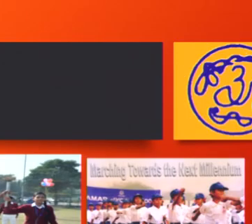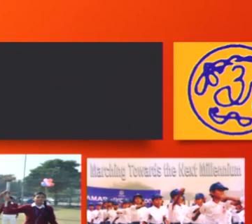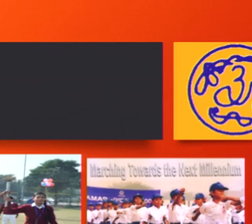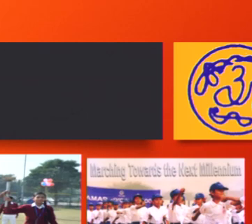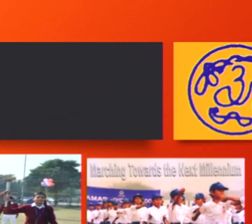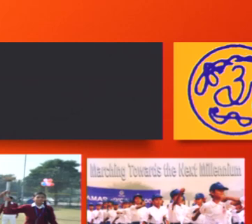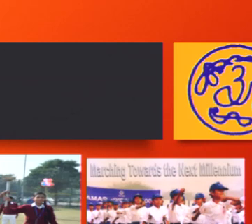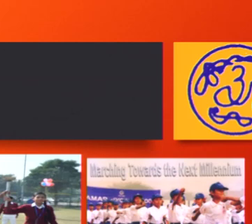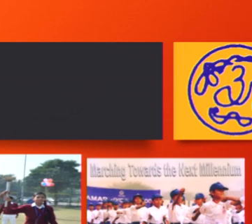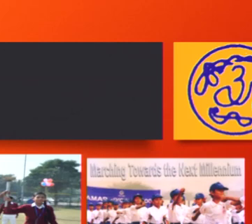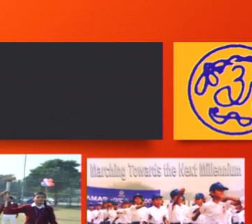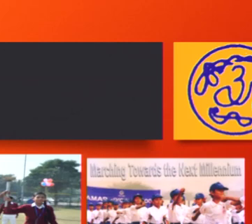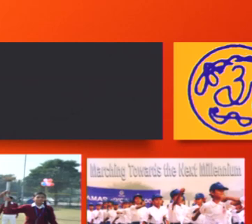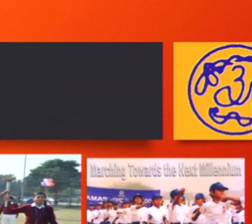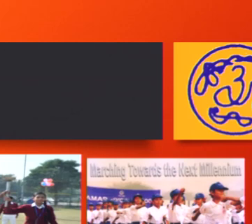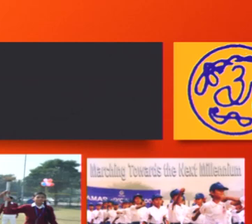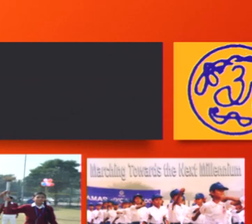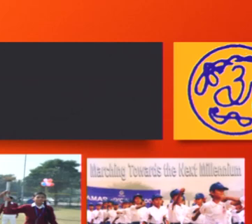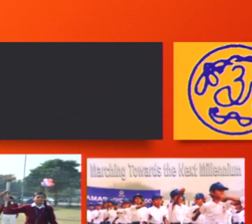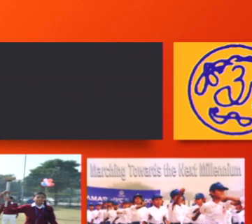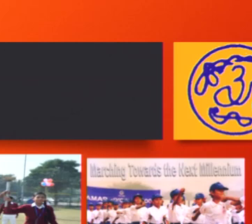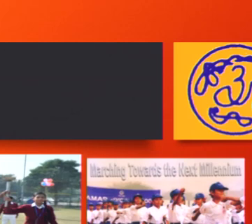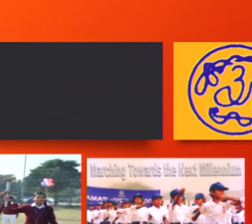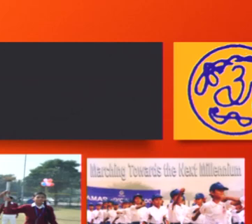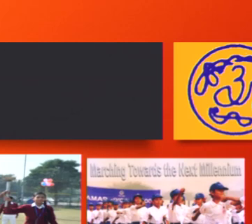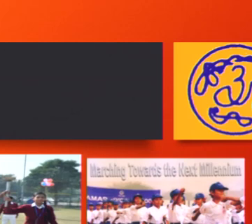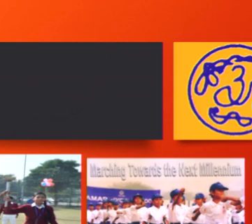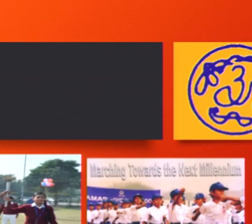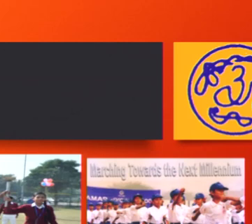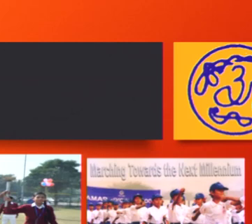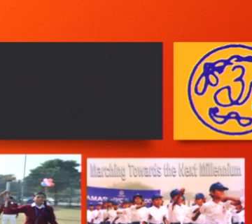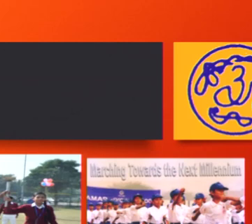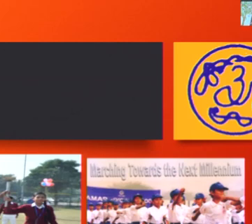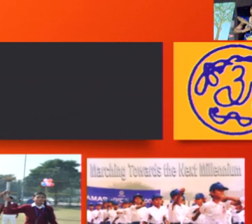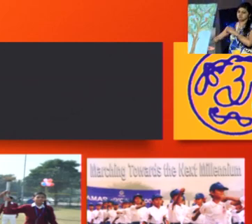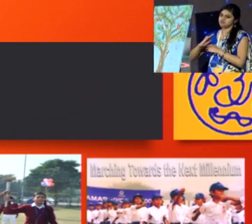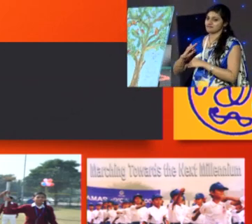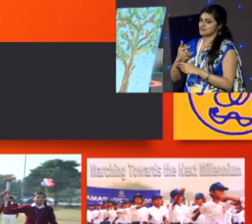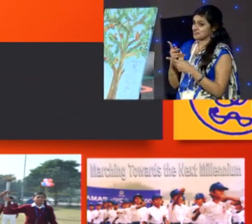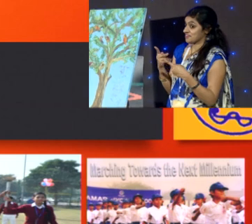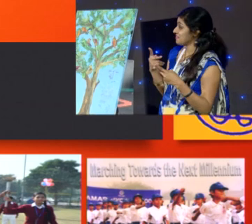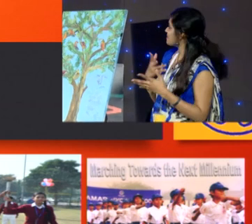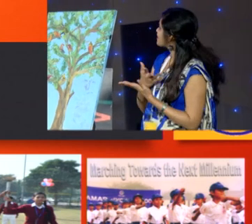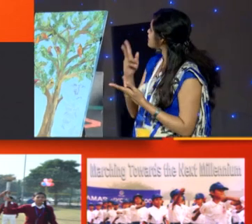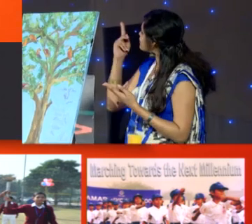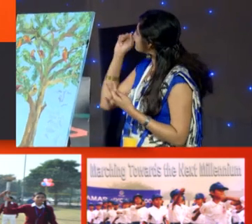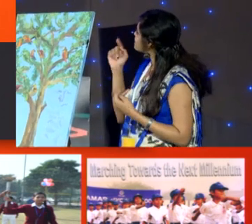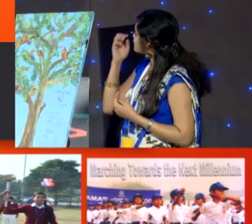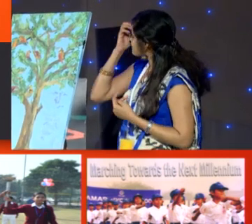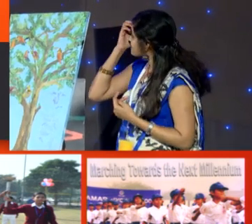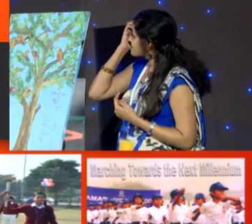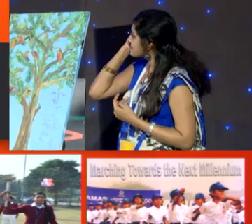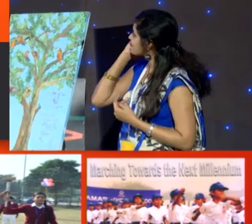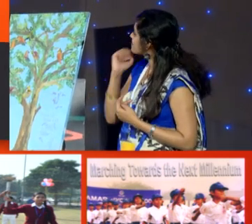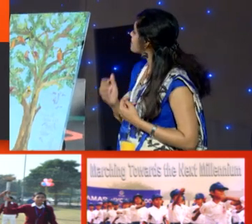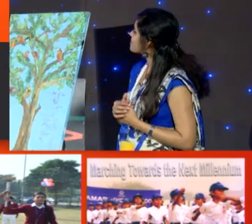can see the beautiful march. We have cricket. We have swimming. As I said, all these